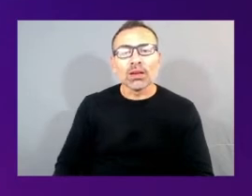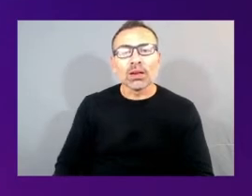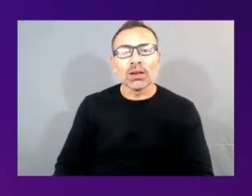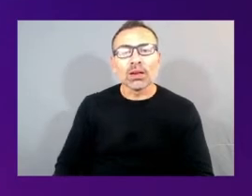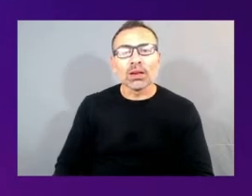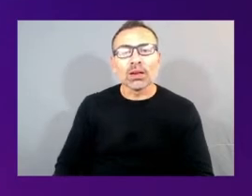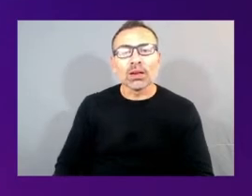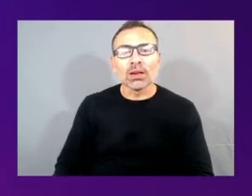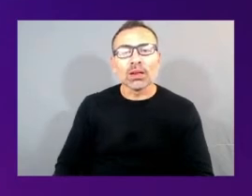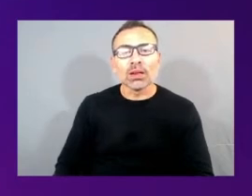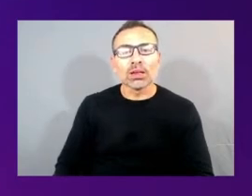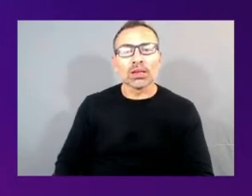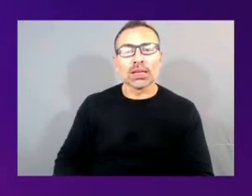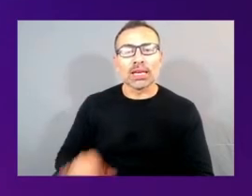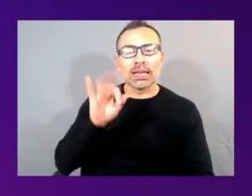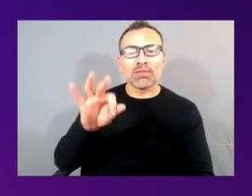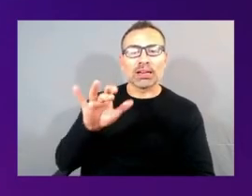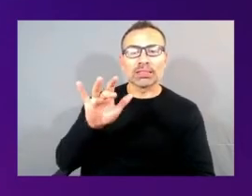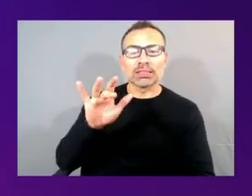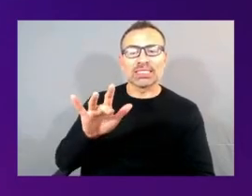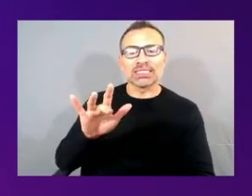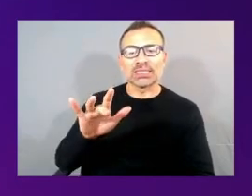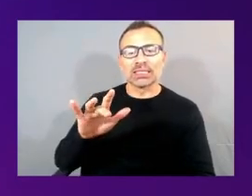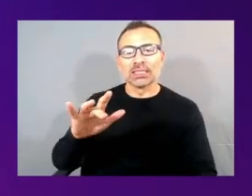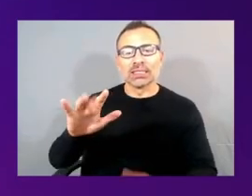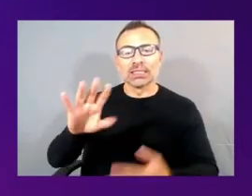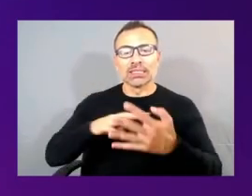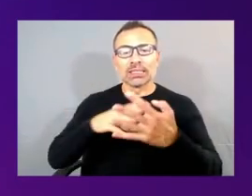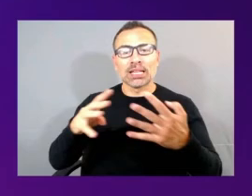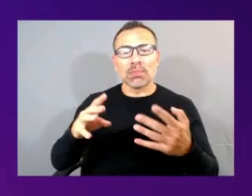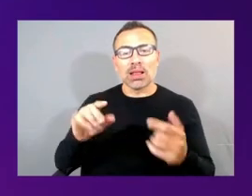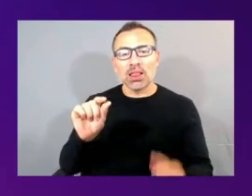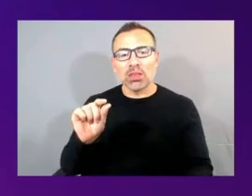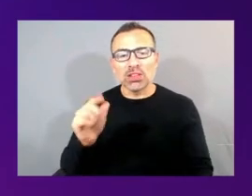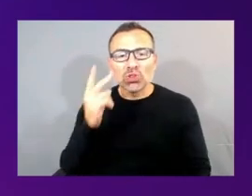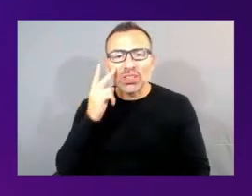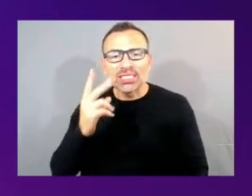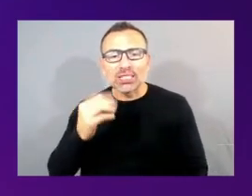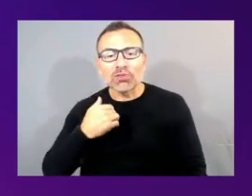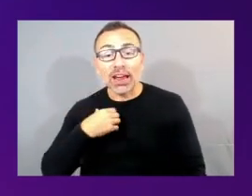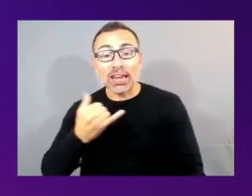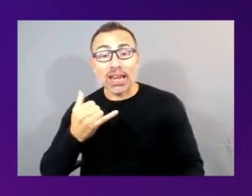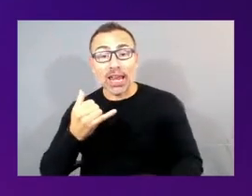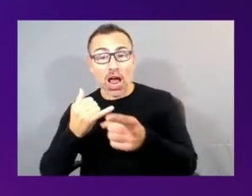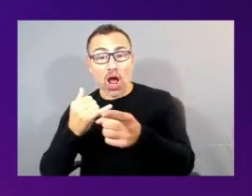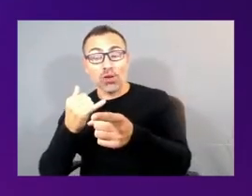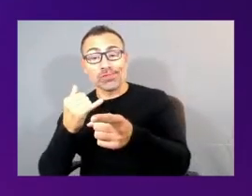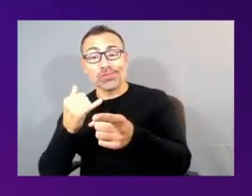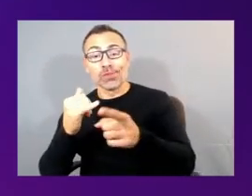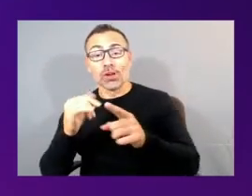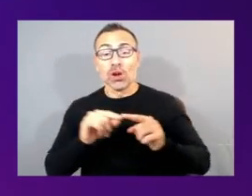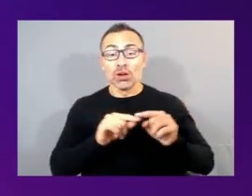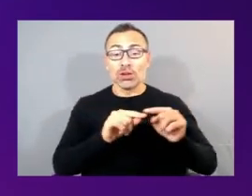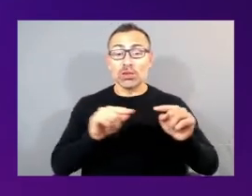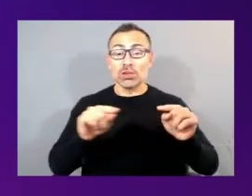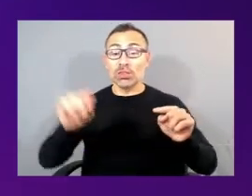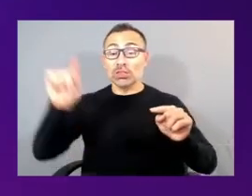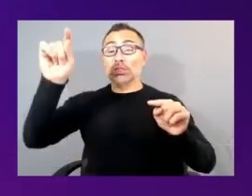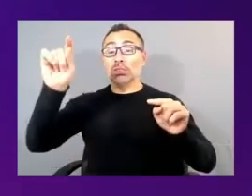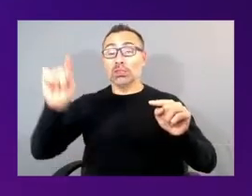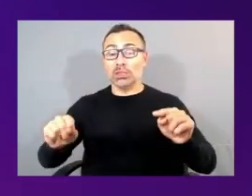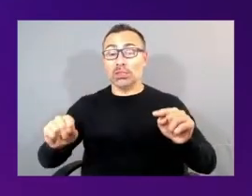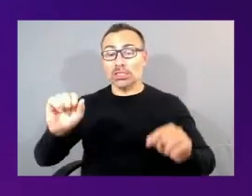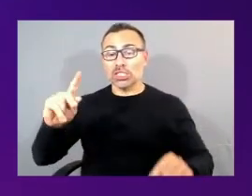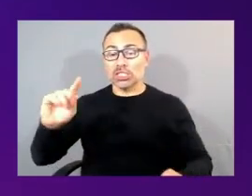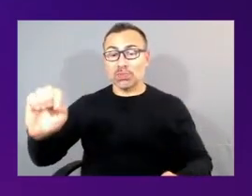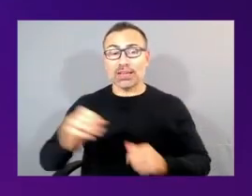a little bit, you can basically see that there's a spike coming in right now. So that's it for the small demo.